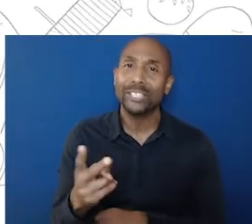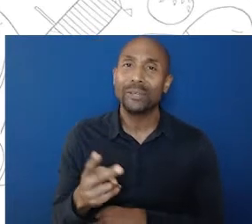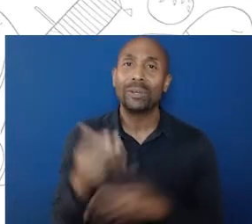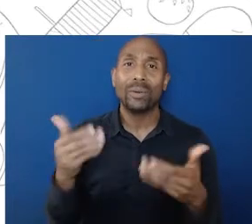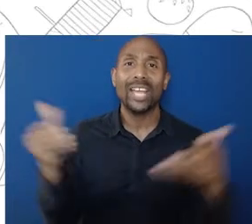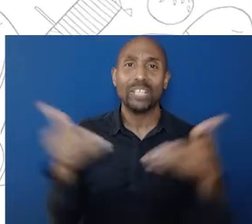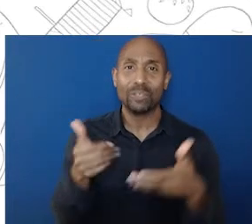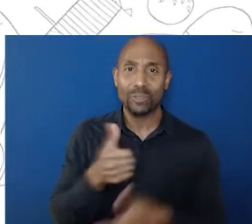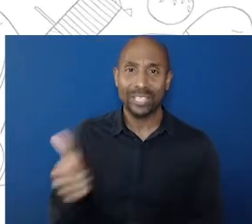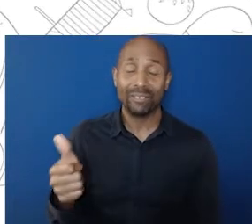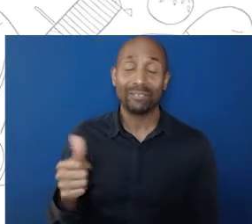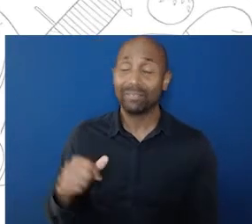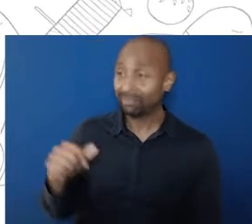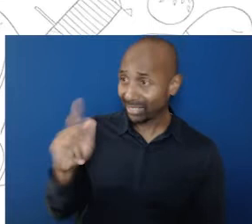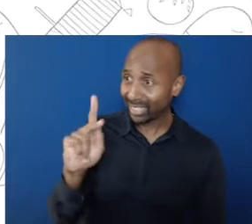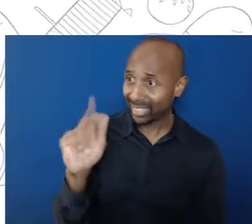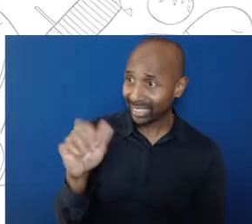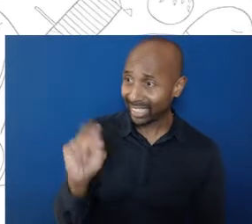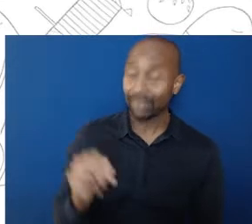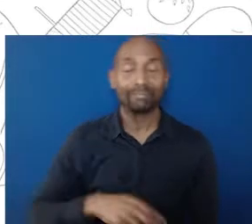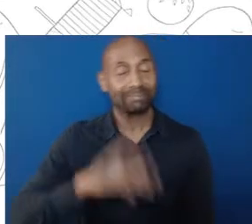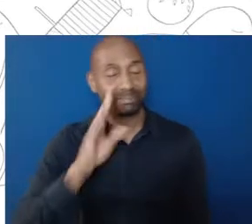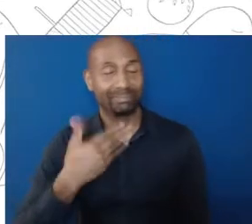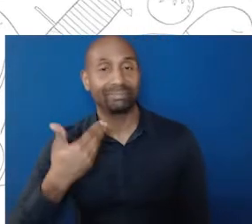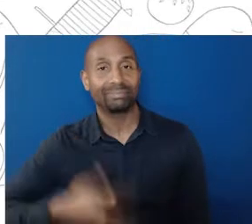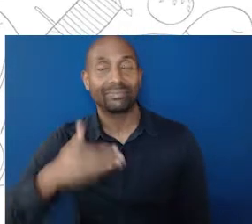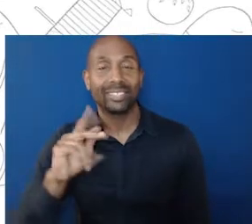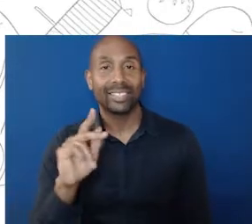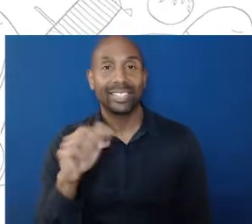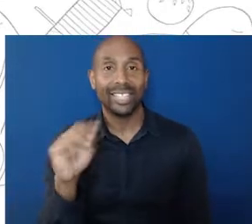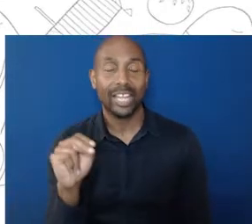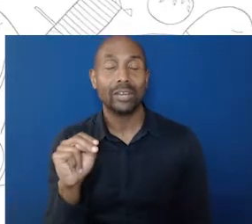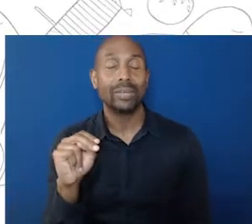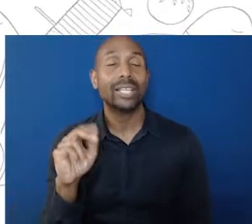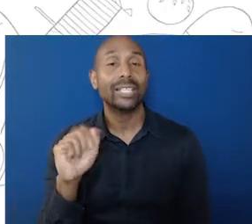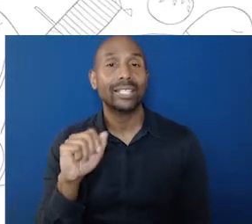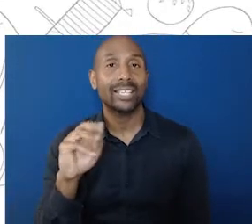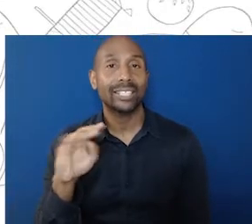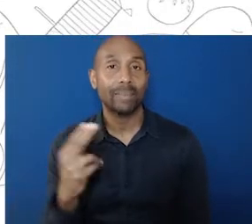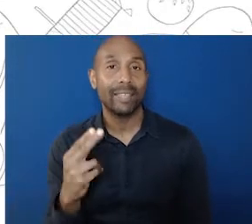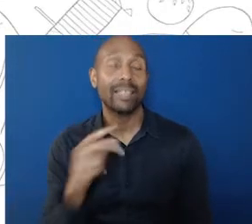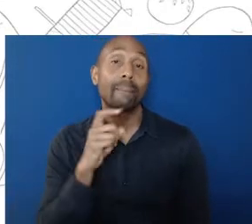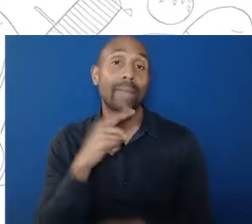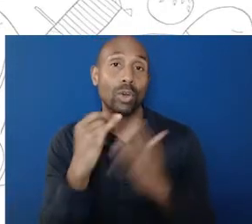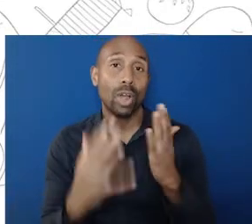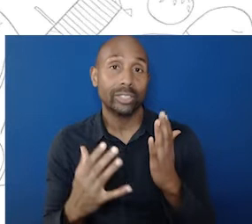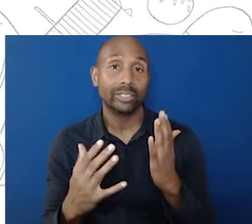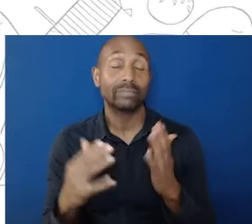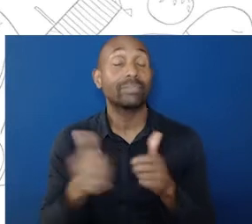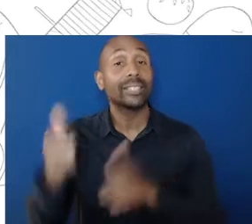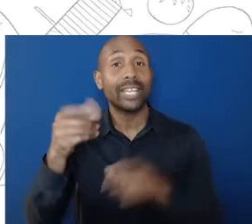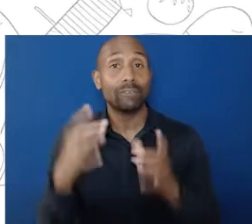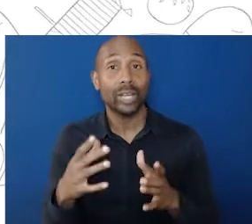First, Karen. I am Karen Smith. I am a metal artist, and I am the executive director